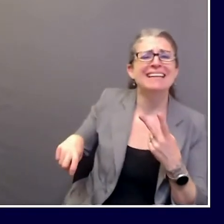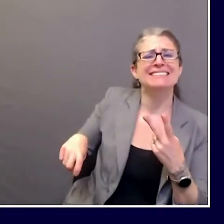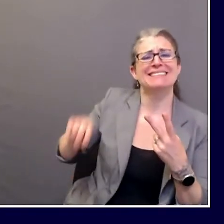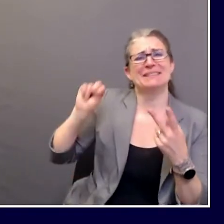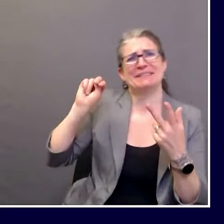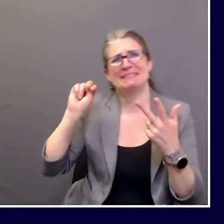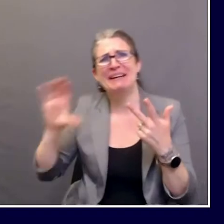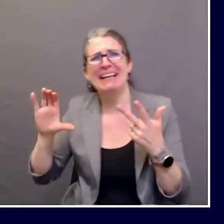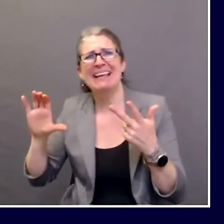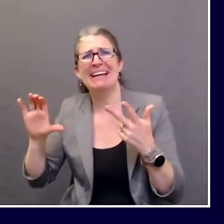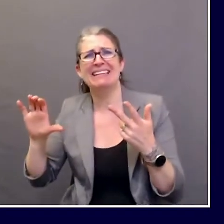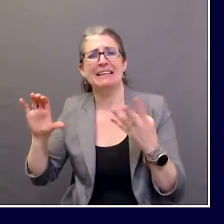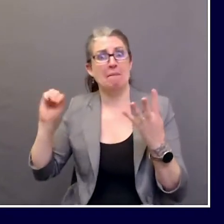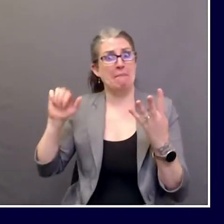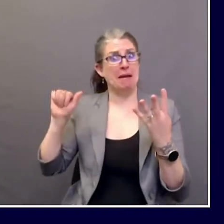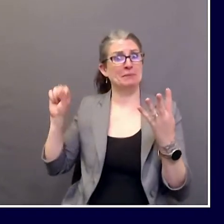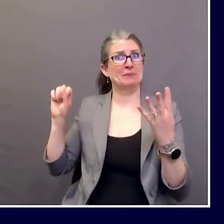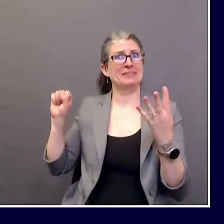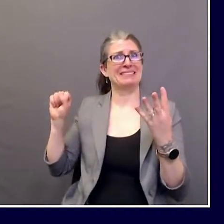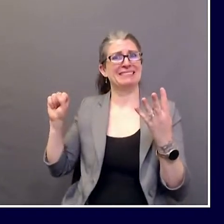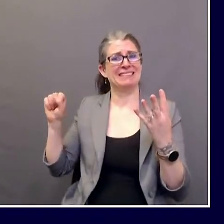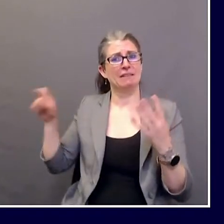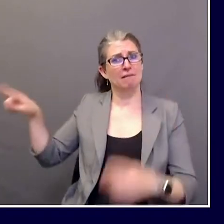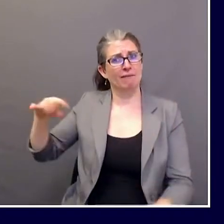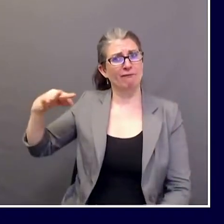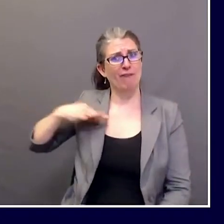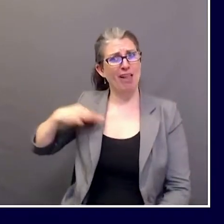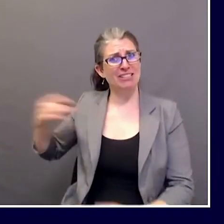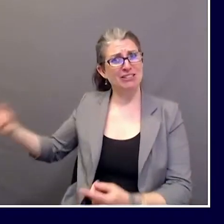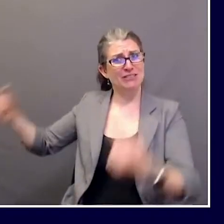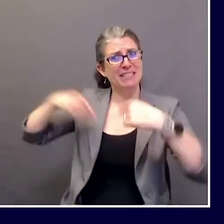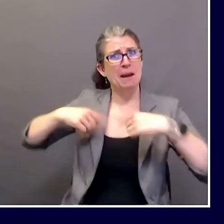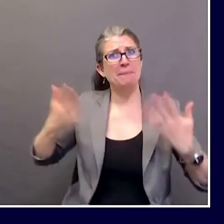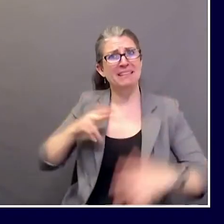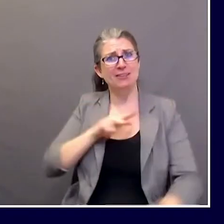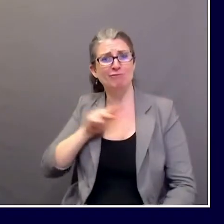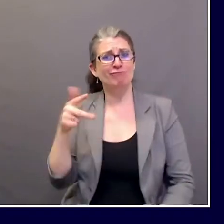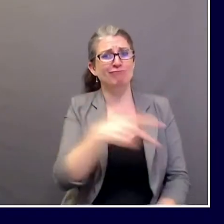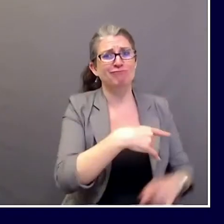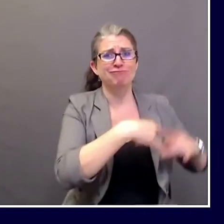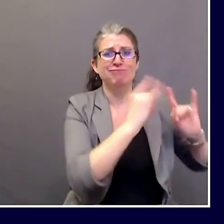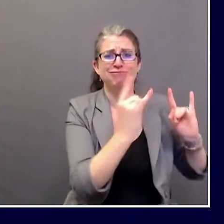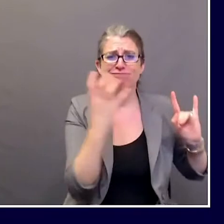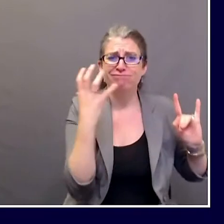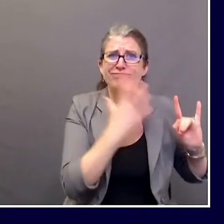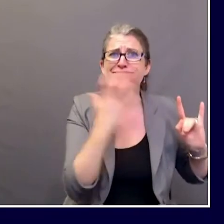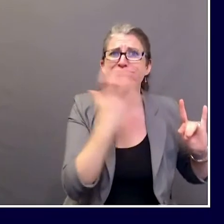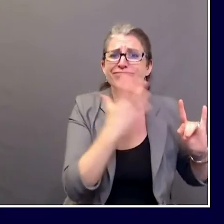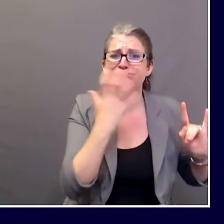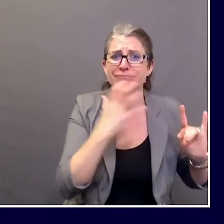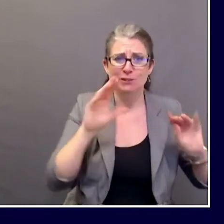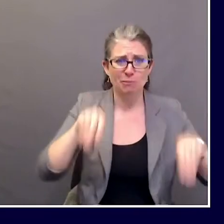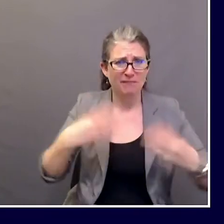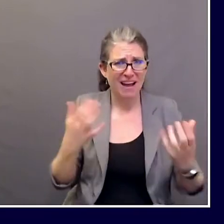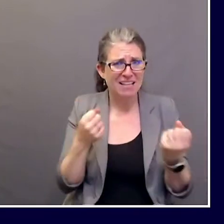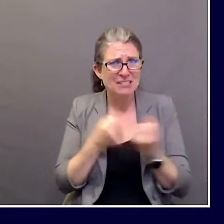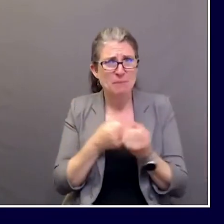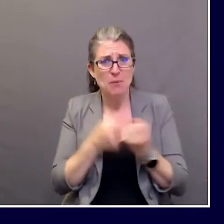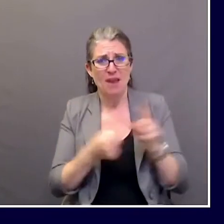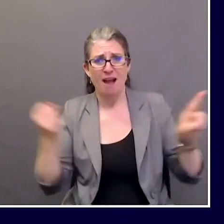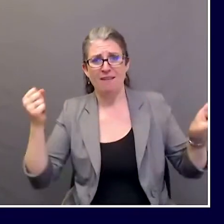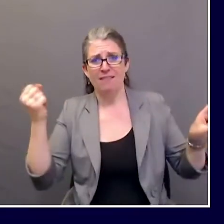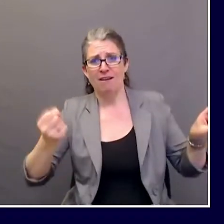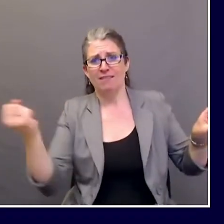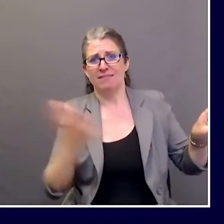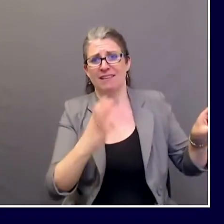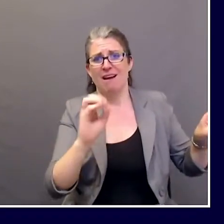is to have the federal government and private enterprise providing sites and logistical availability for this incredible